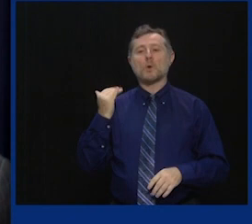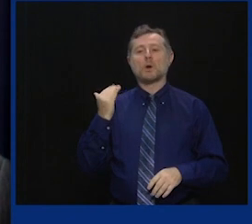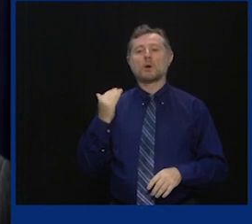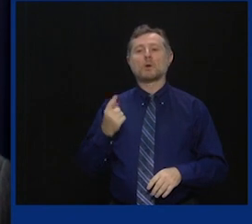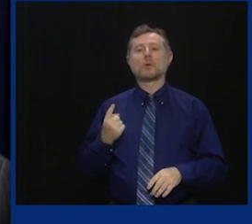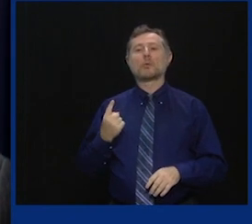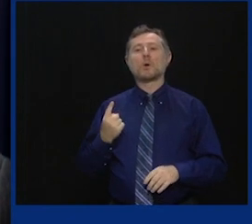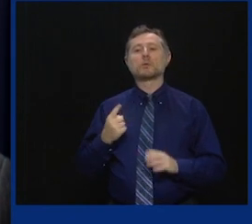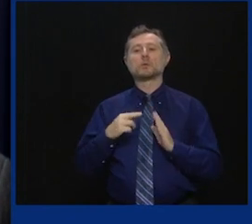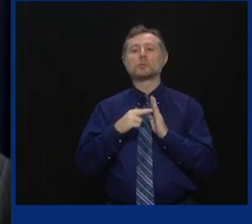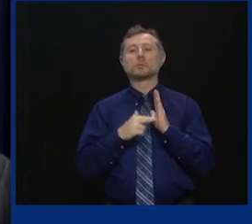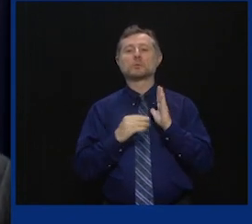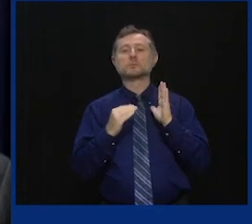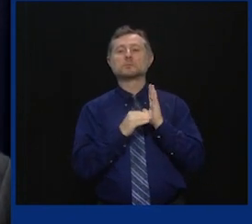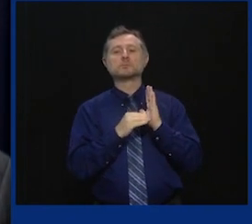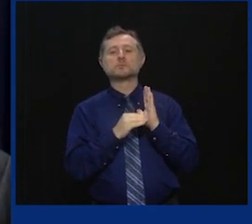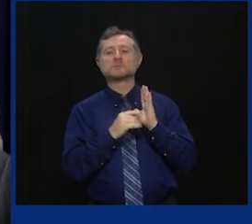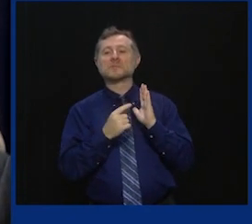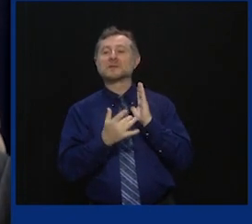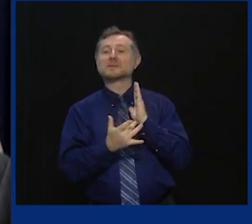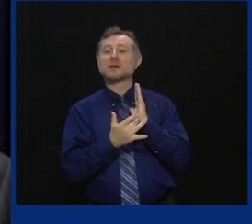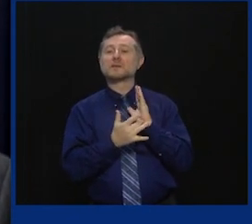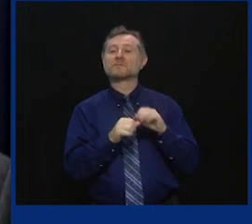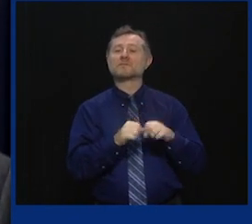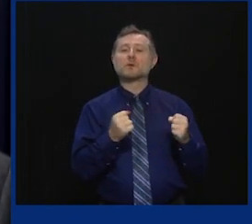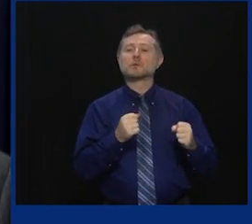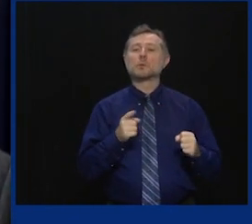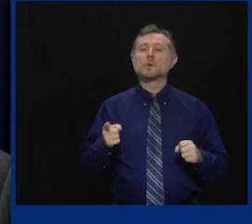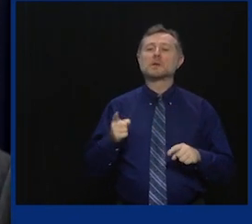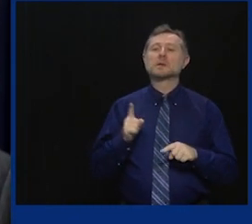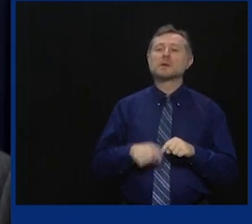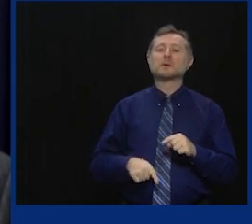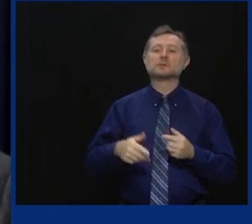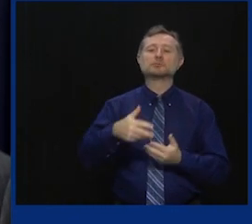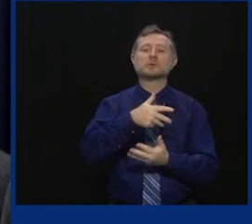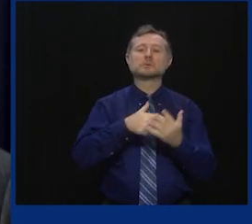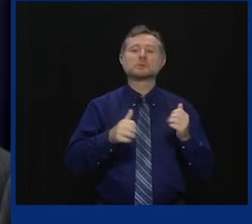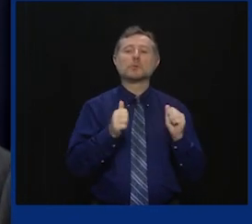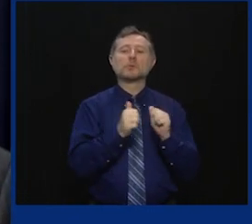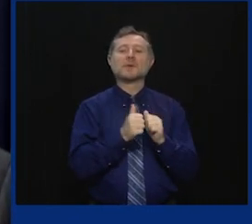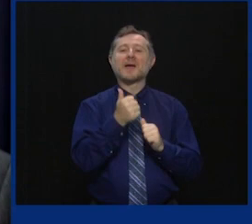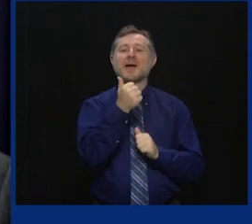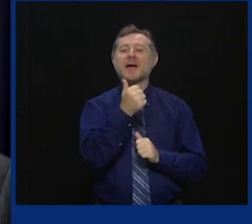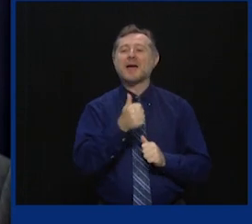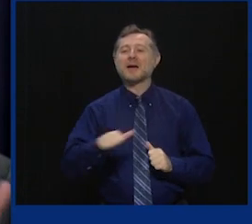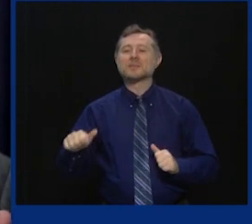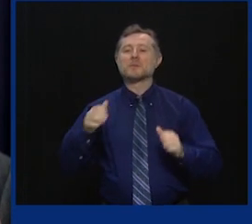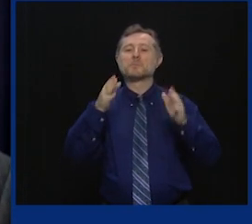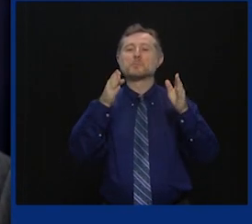the technical violations that you cannot fraternize with any person